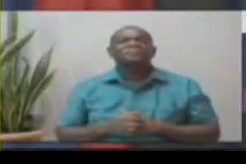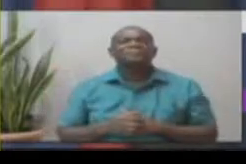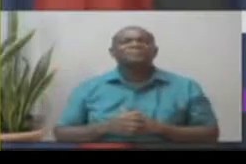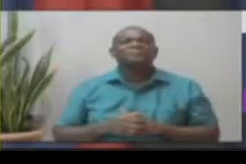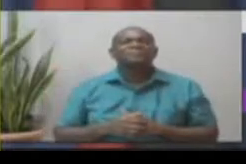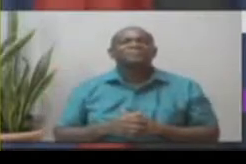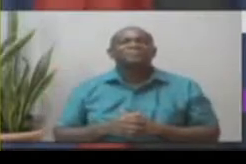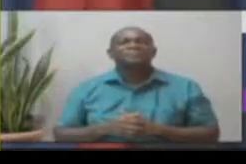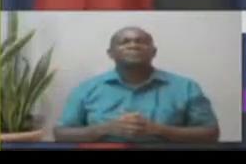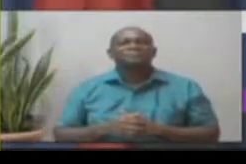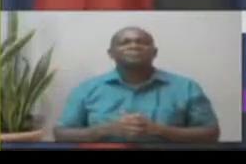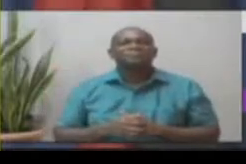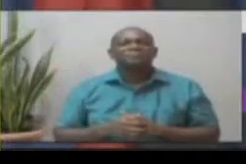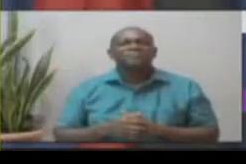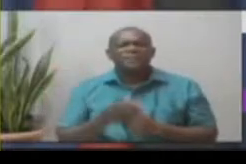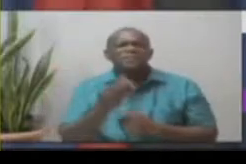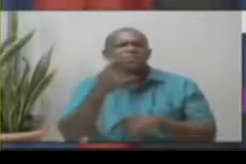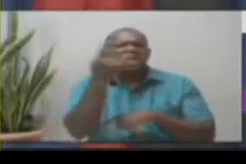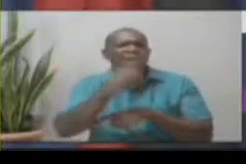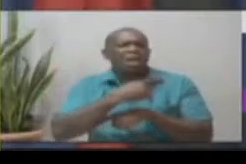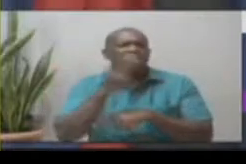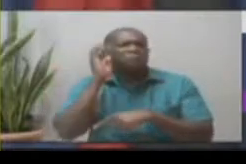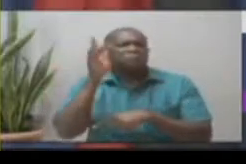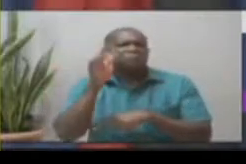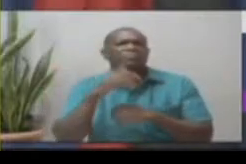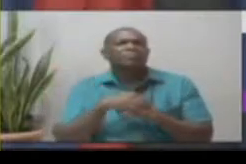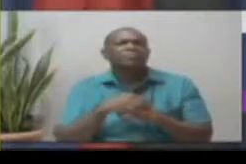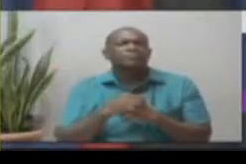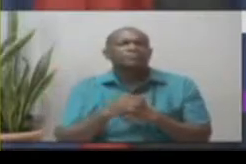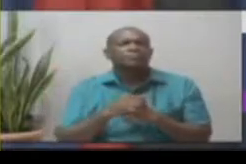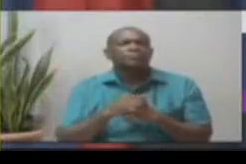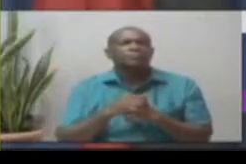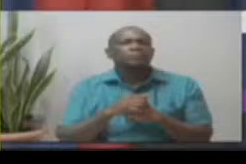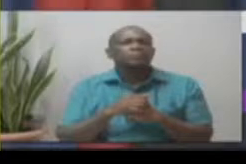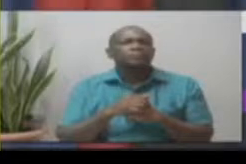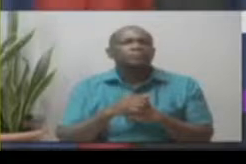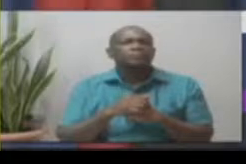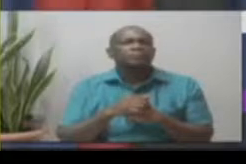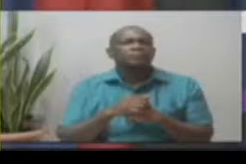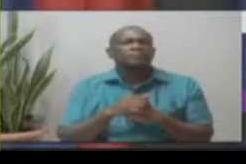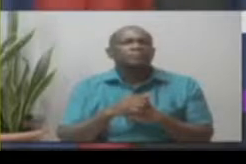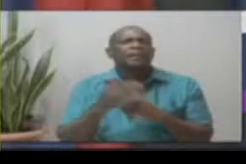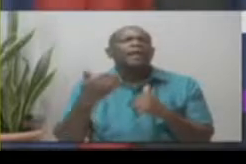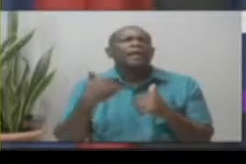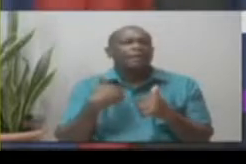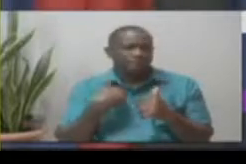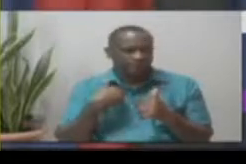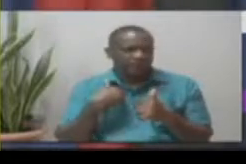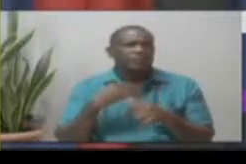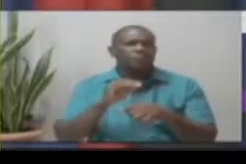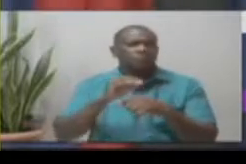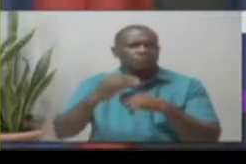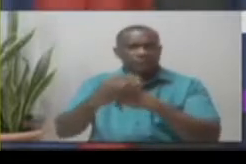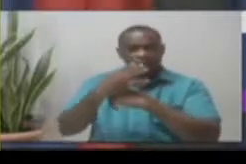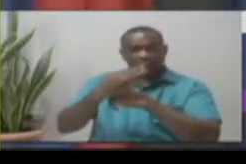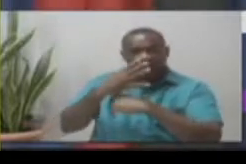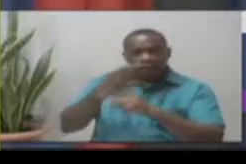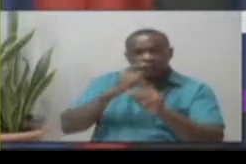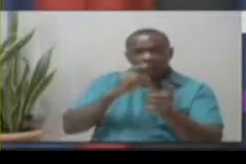next couple of days or so. As soon as I get I have some guidance from my doctor, but I need some further